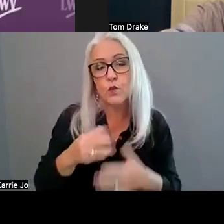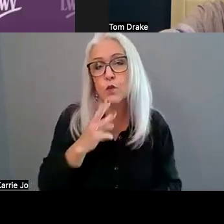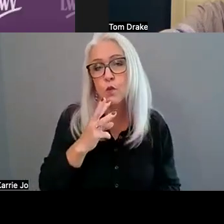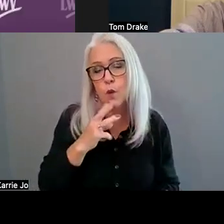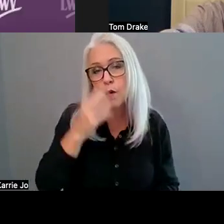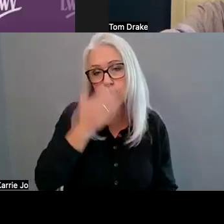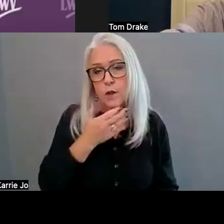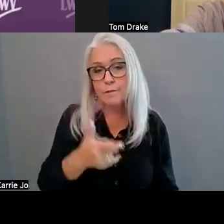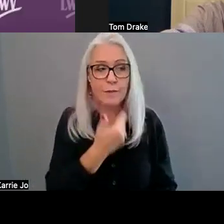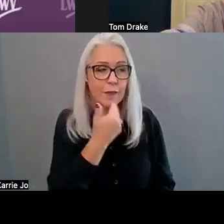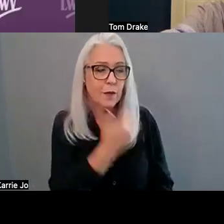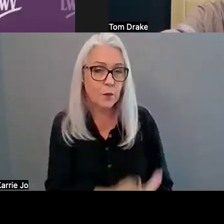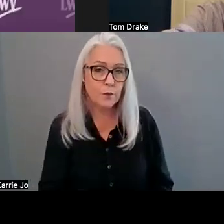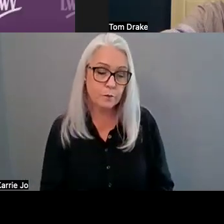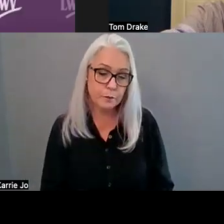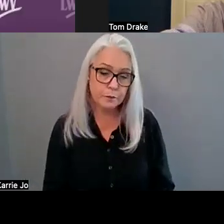Thank you.